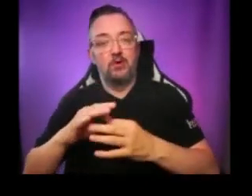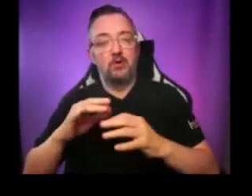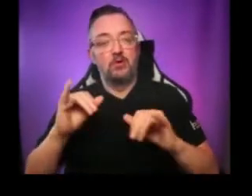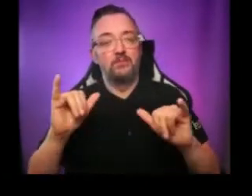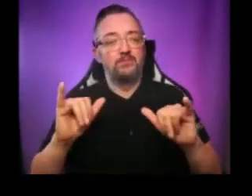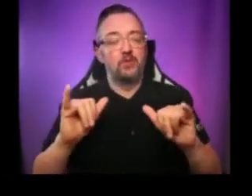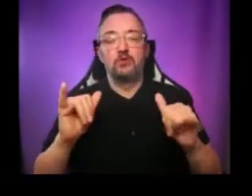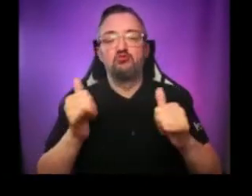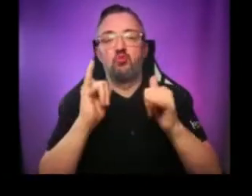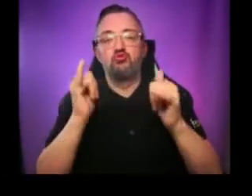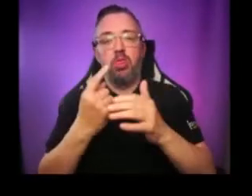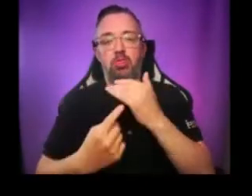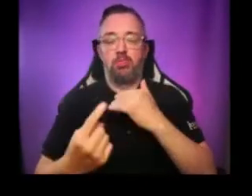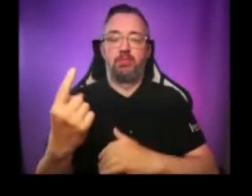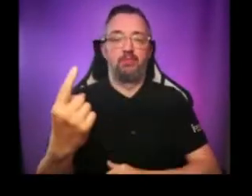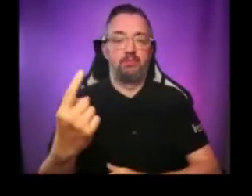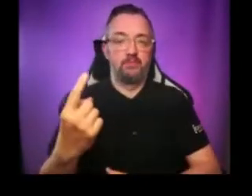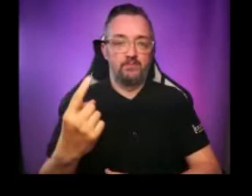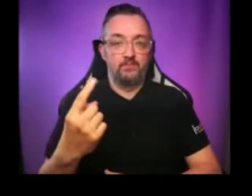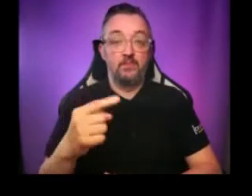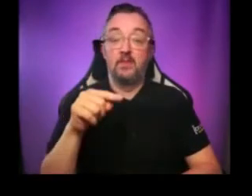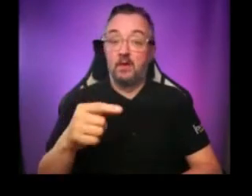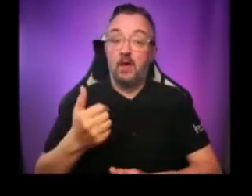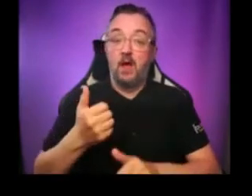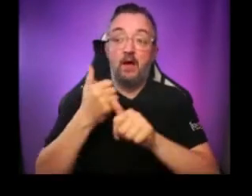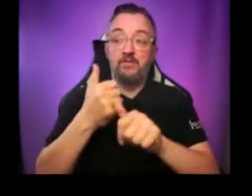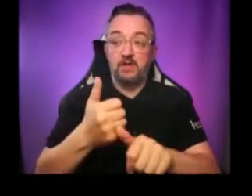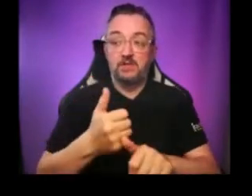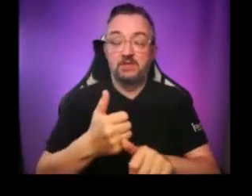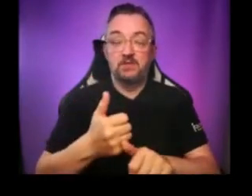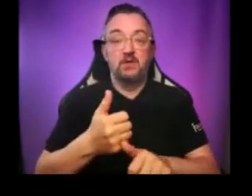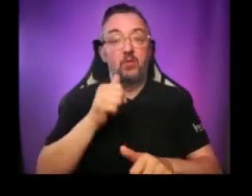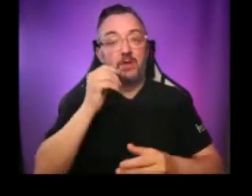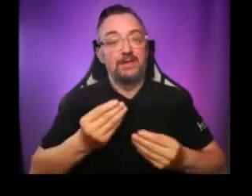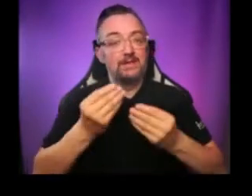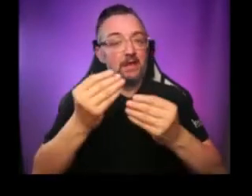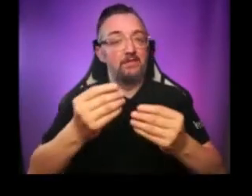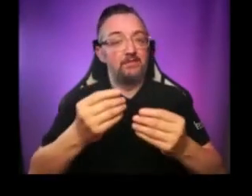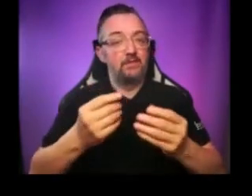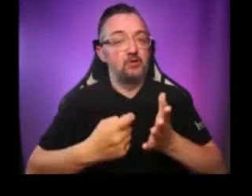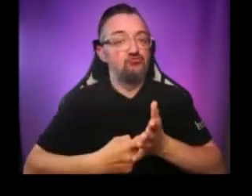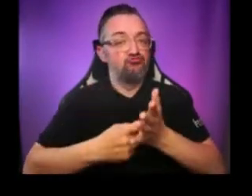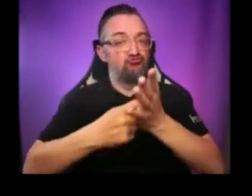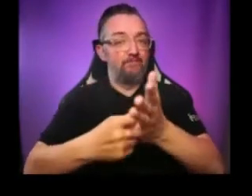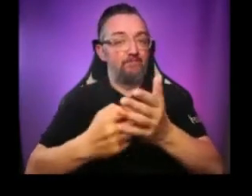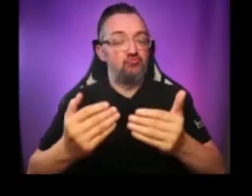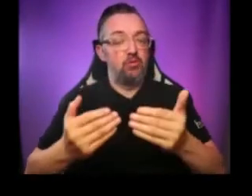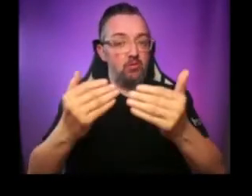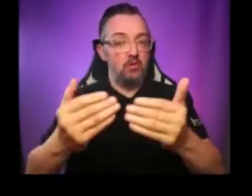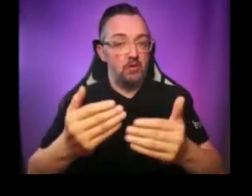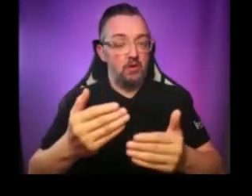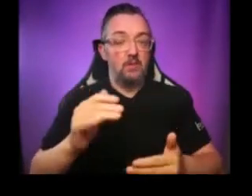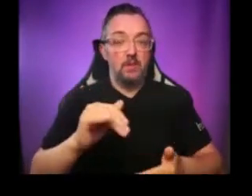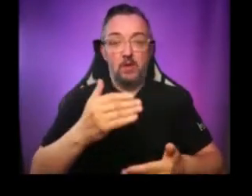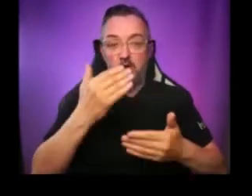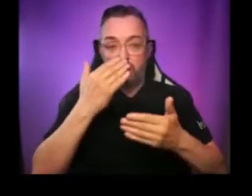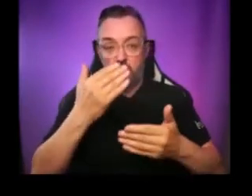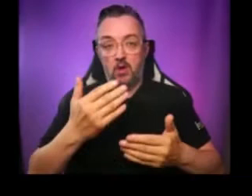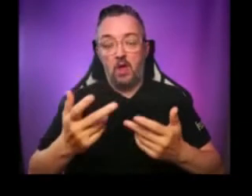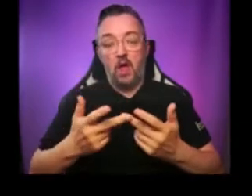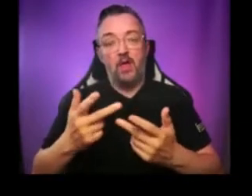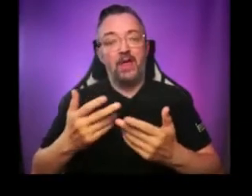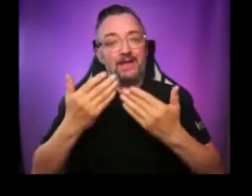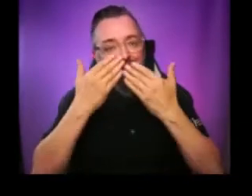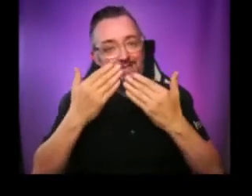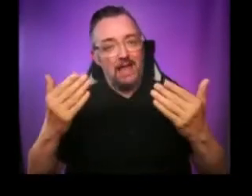isolation. And those advisors will provide onwards referrals where necessary, either to our demonstrator sites, which I'll explain in a